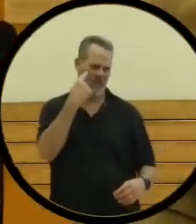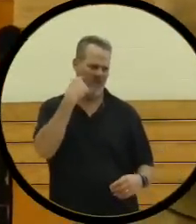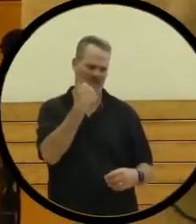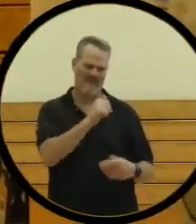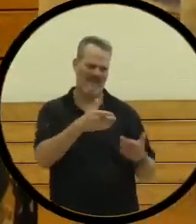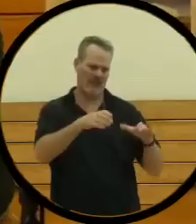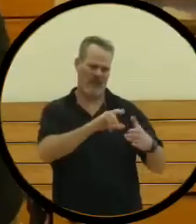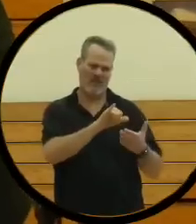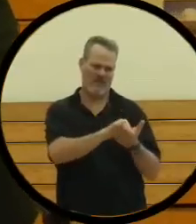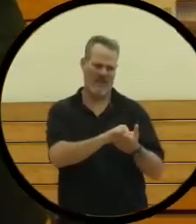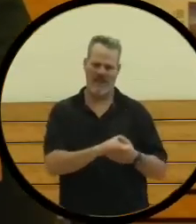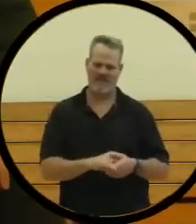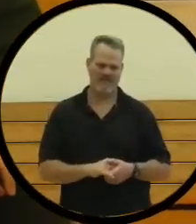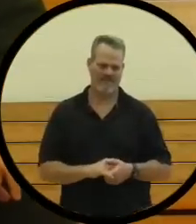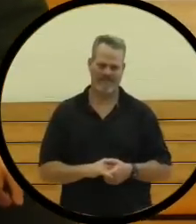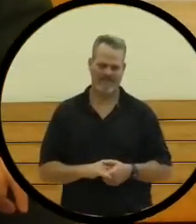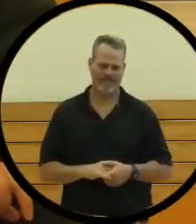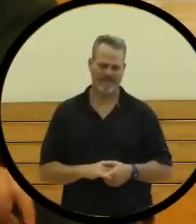Okay.